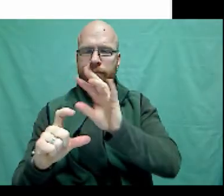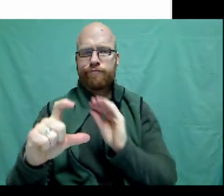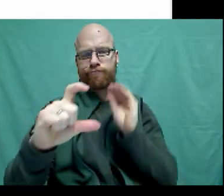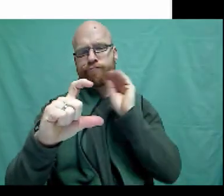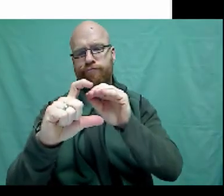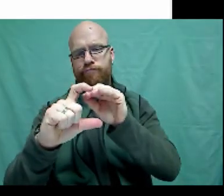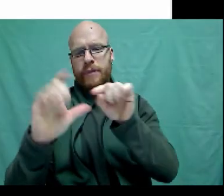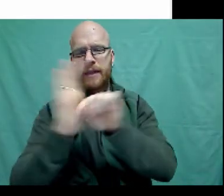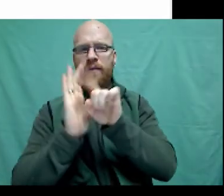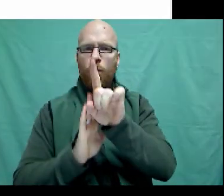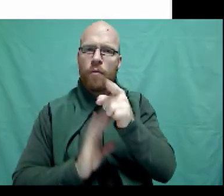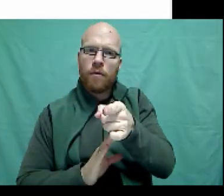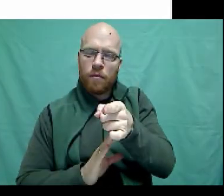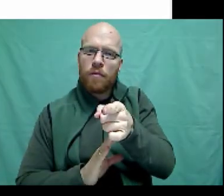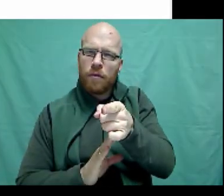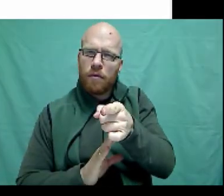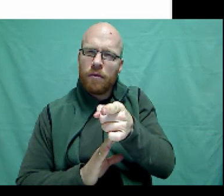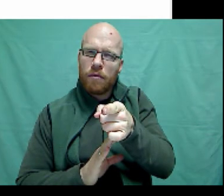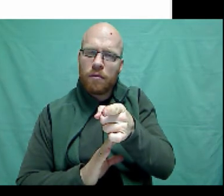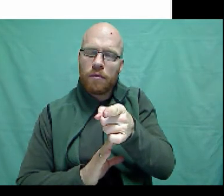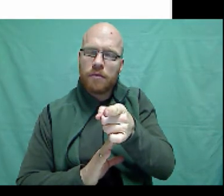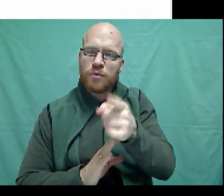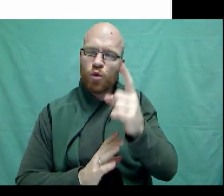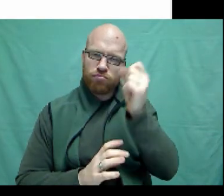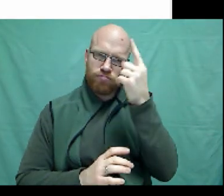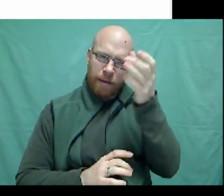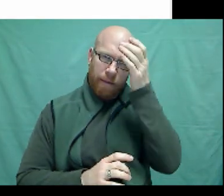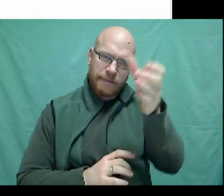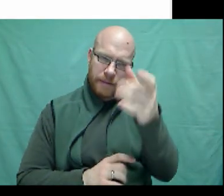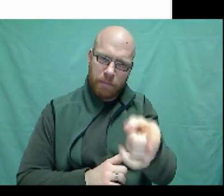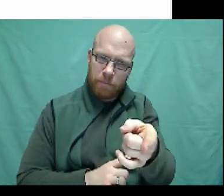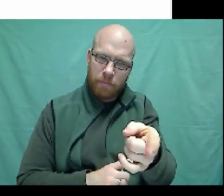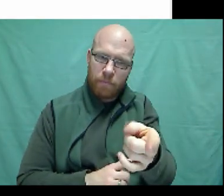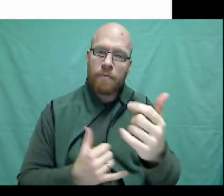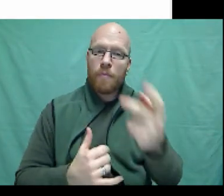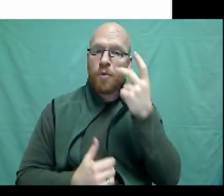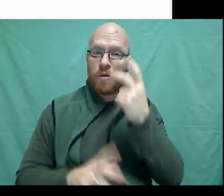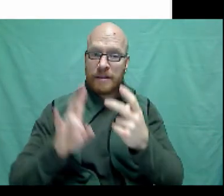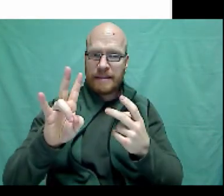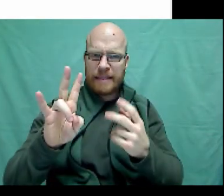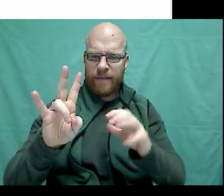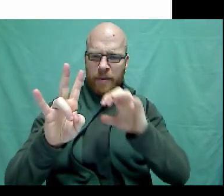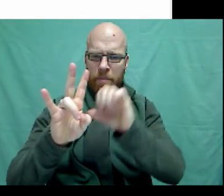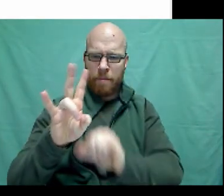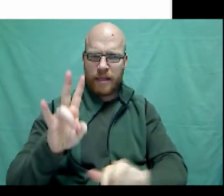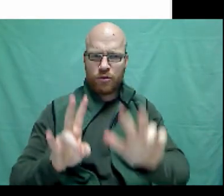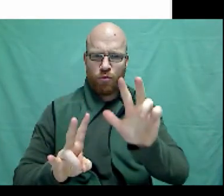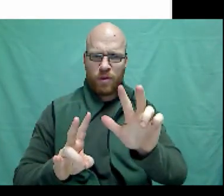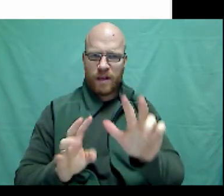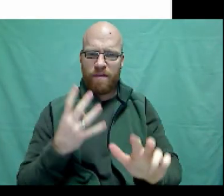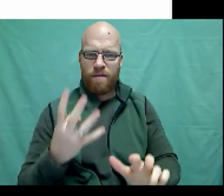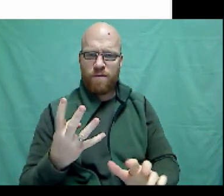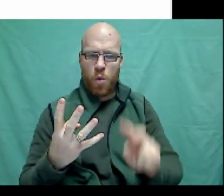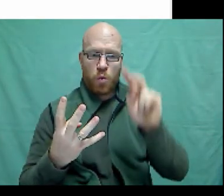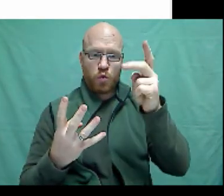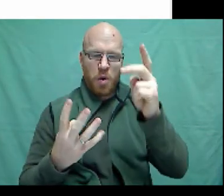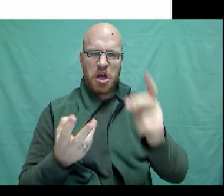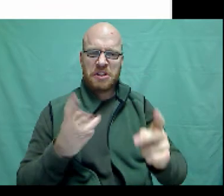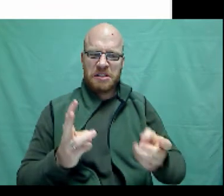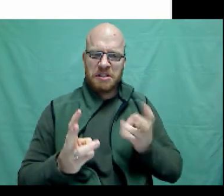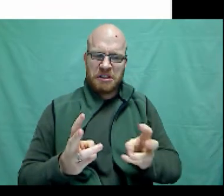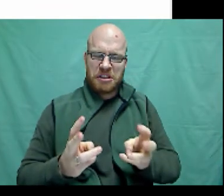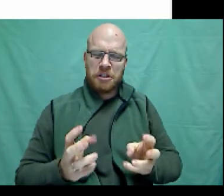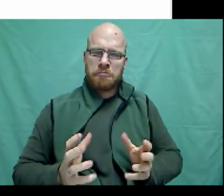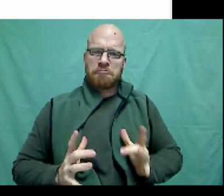x and put in 7, or we put in negative 1. Okay, so you get the concept there. Now 7